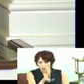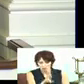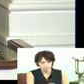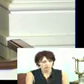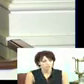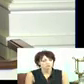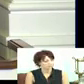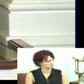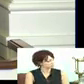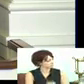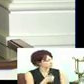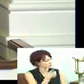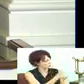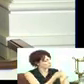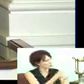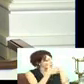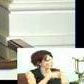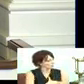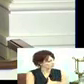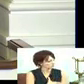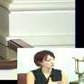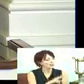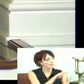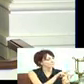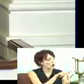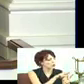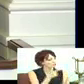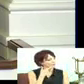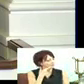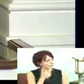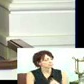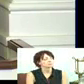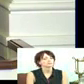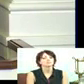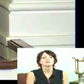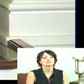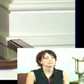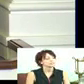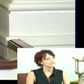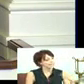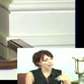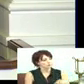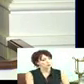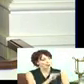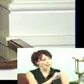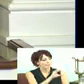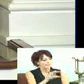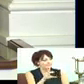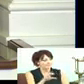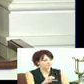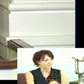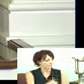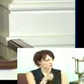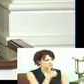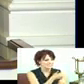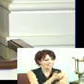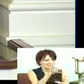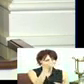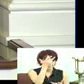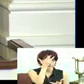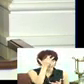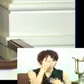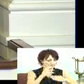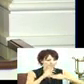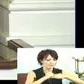shortly after Sini was diagnosed with terminal cancer. And in the face of her diagnosis